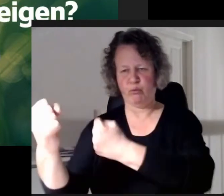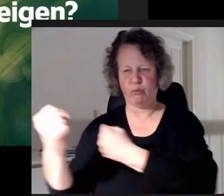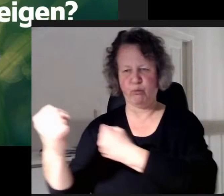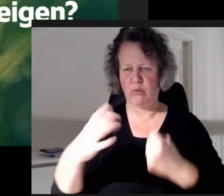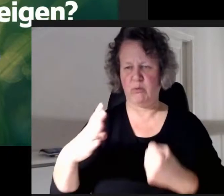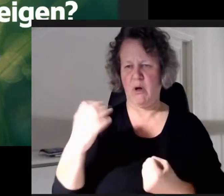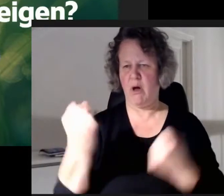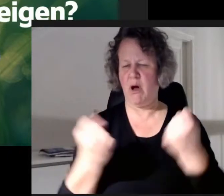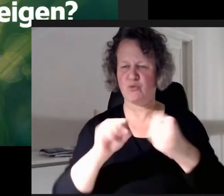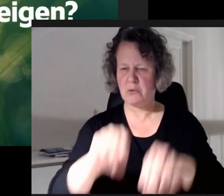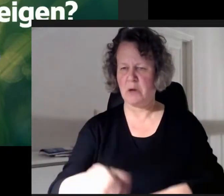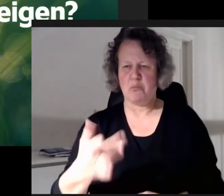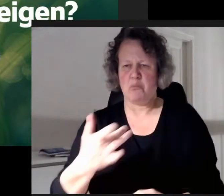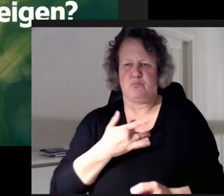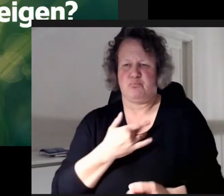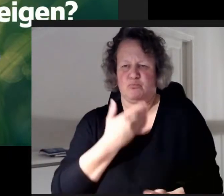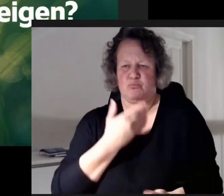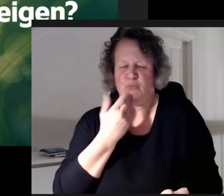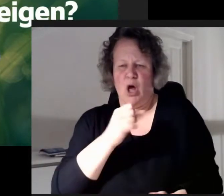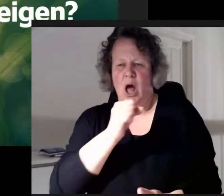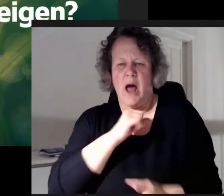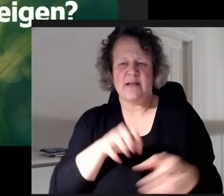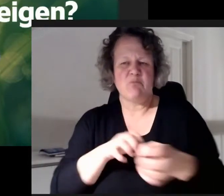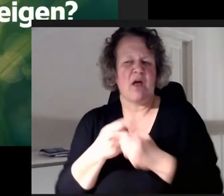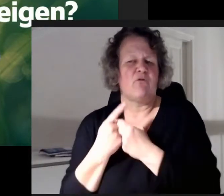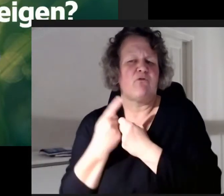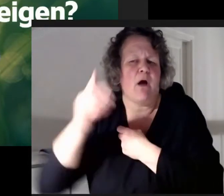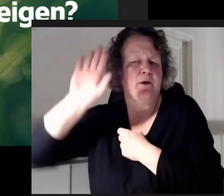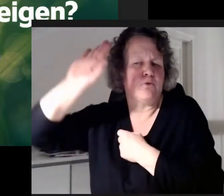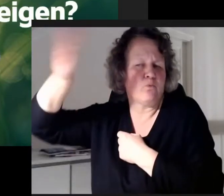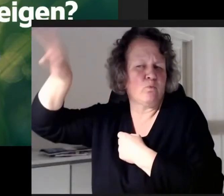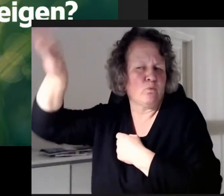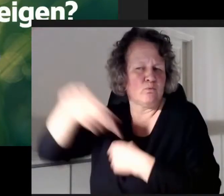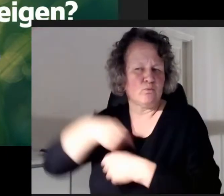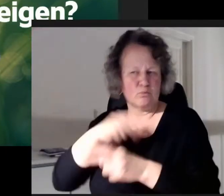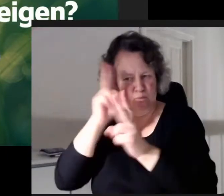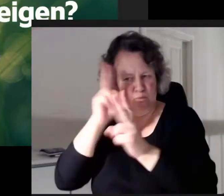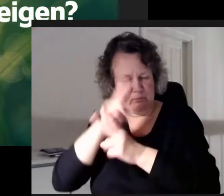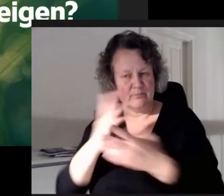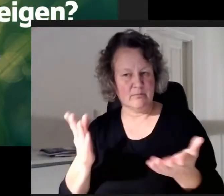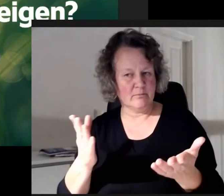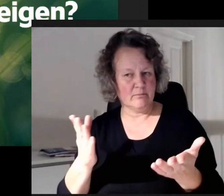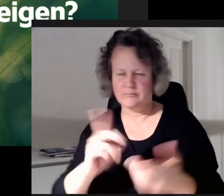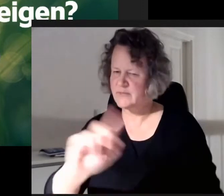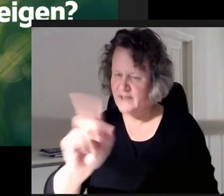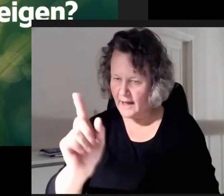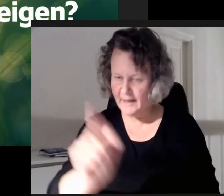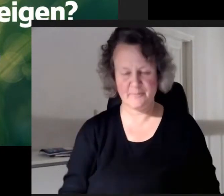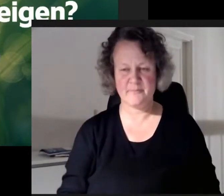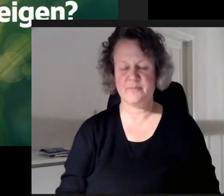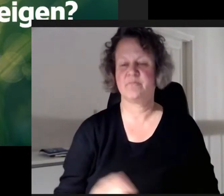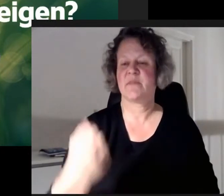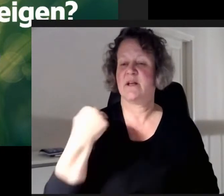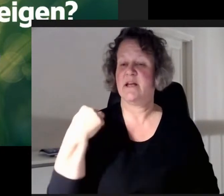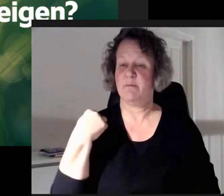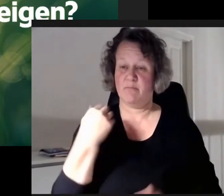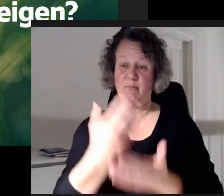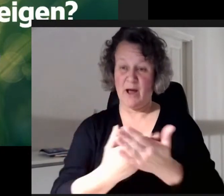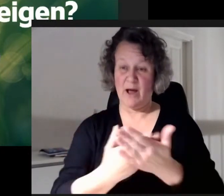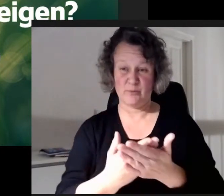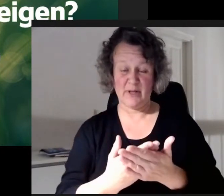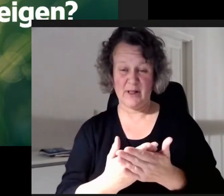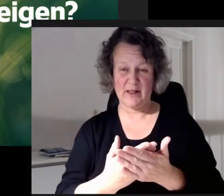the ice field, are you allowed to show him, because it's dying out, and it's a sad fact. And it's not